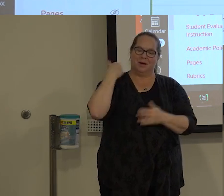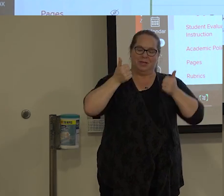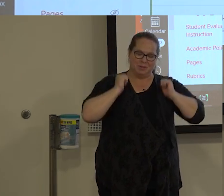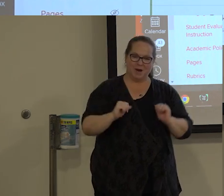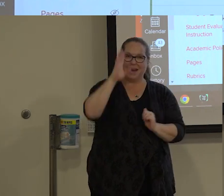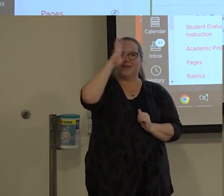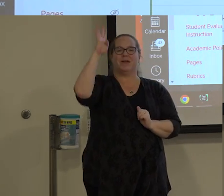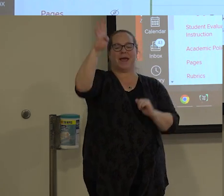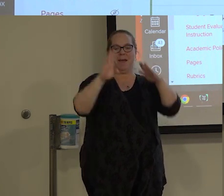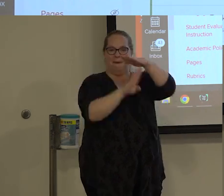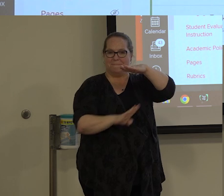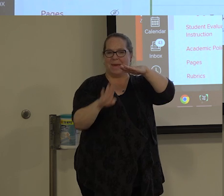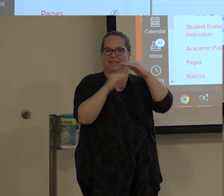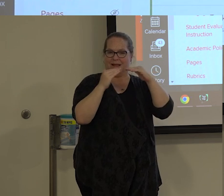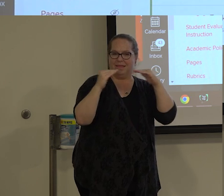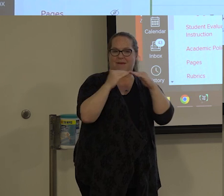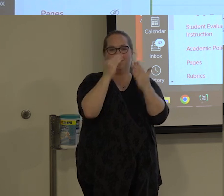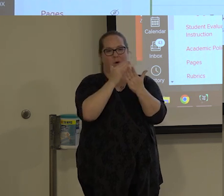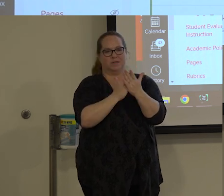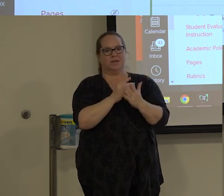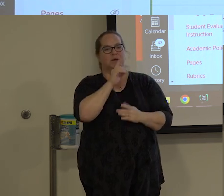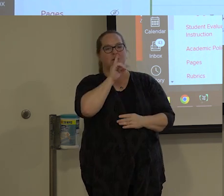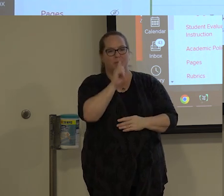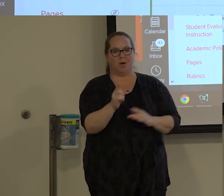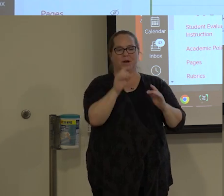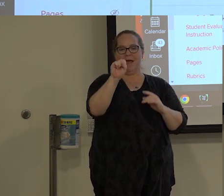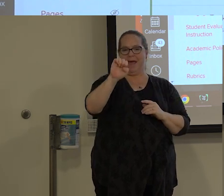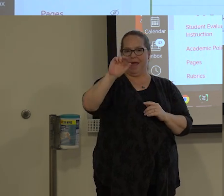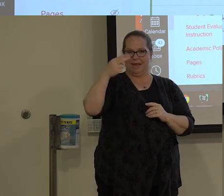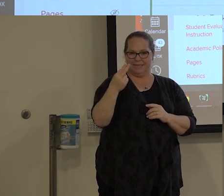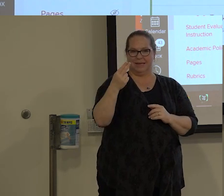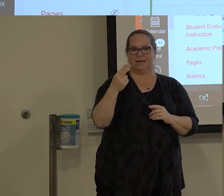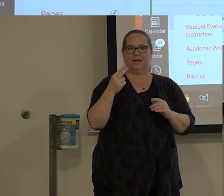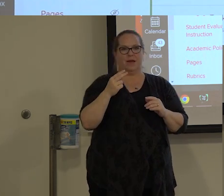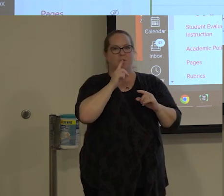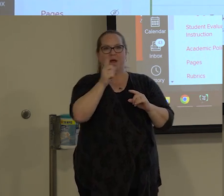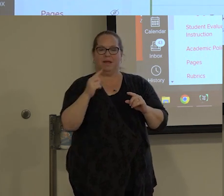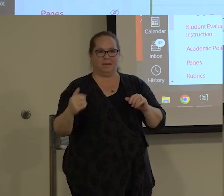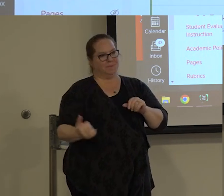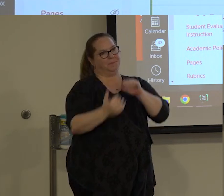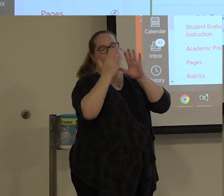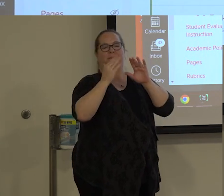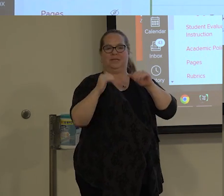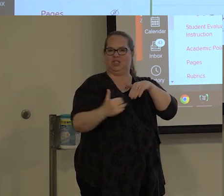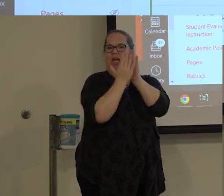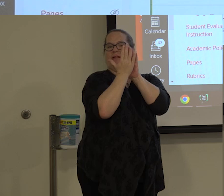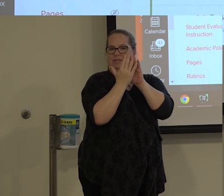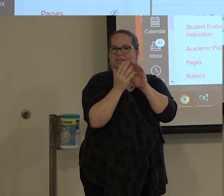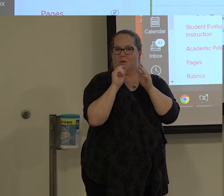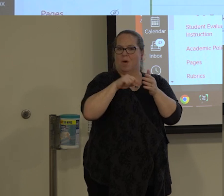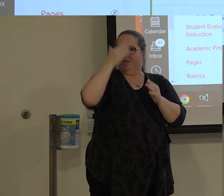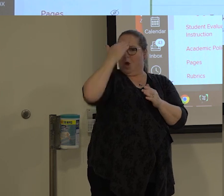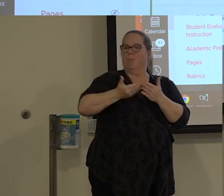create basic level of language courses taught in a purely asynchronous mode would fly in the face of what we know about how languages are learned. So it goes without